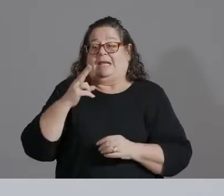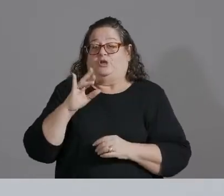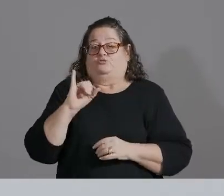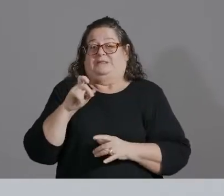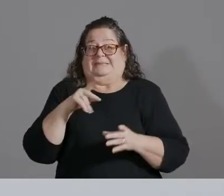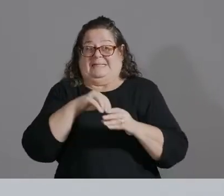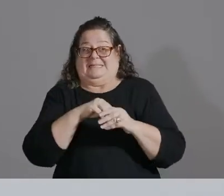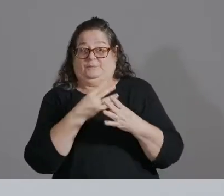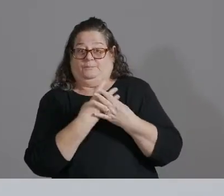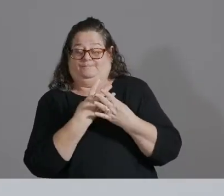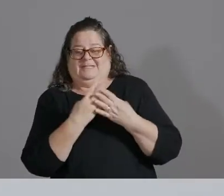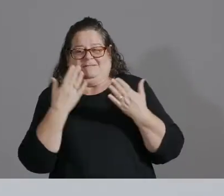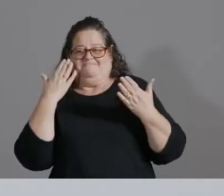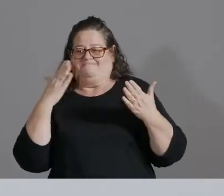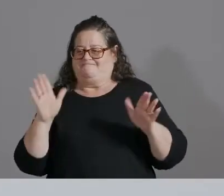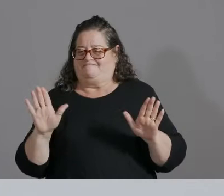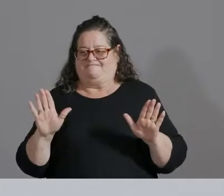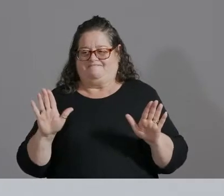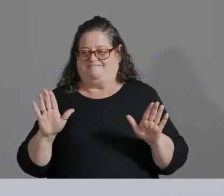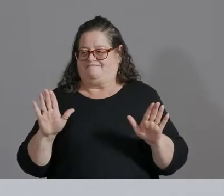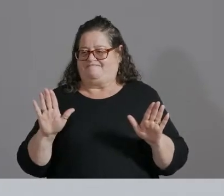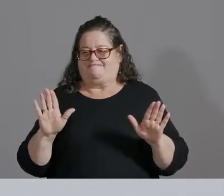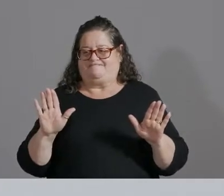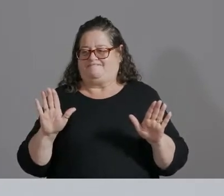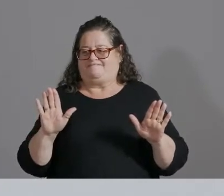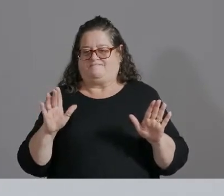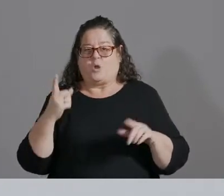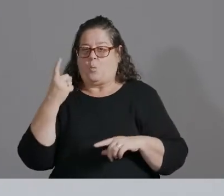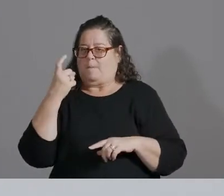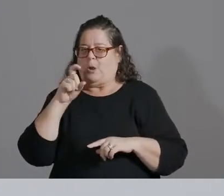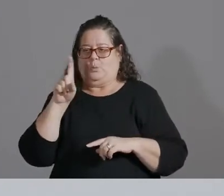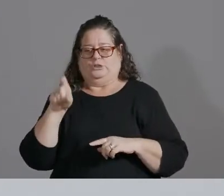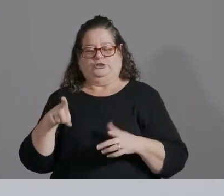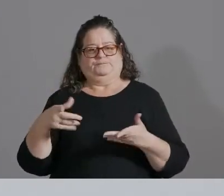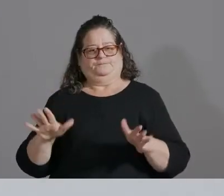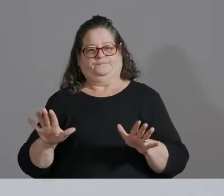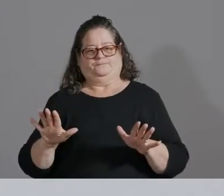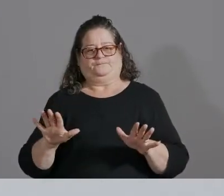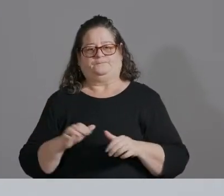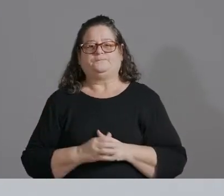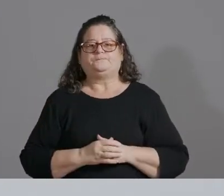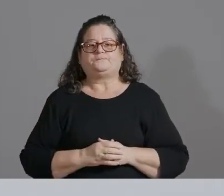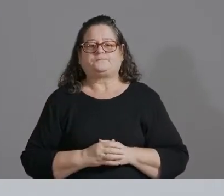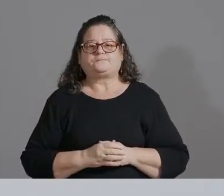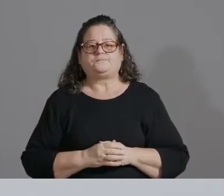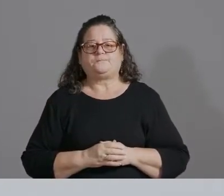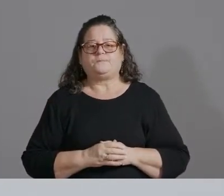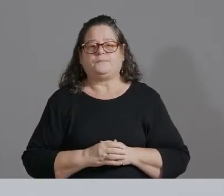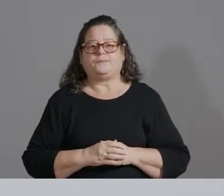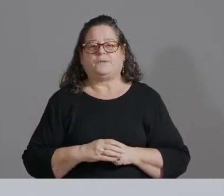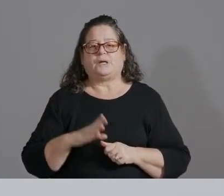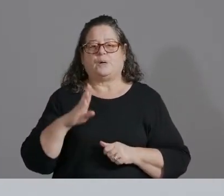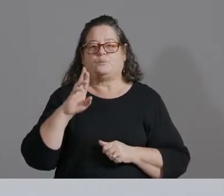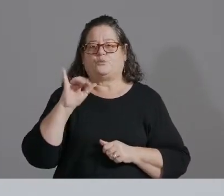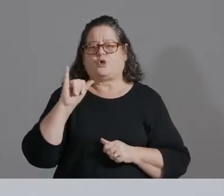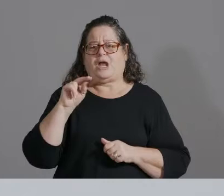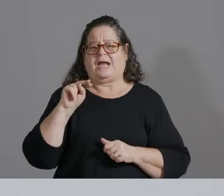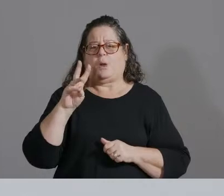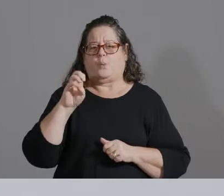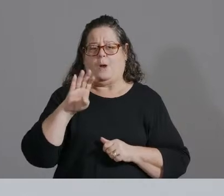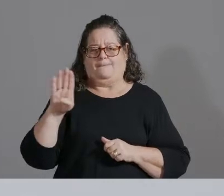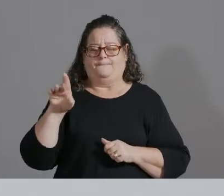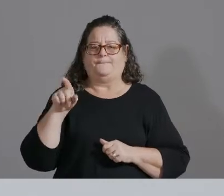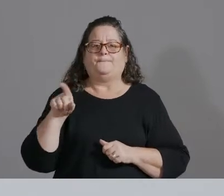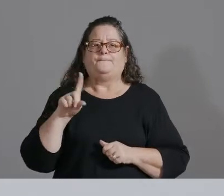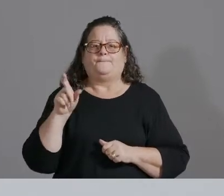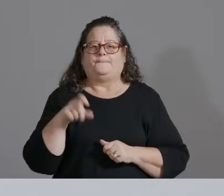Okay, yeah, I can do one more. Okay, yeah. this is Brian Webb. Okay. Hi, Brian. Hi, Doctor. A couple quick ones.